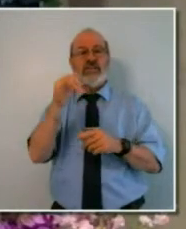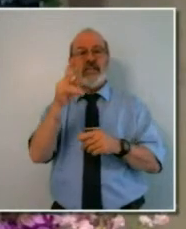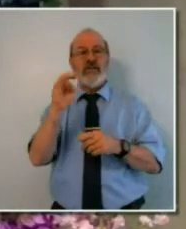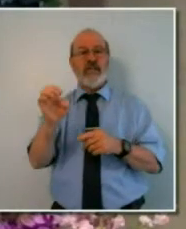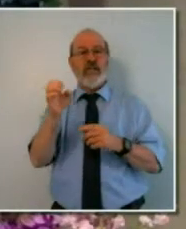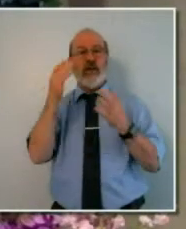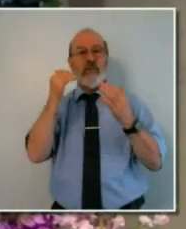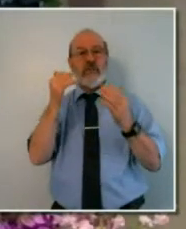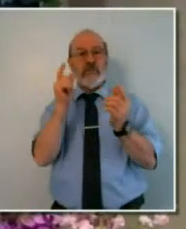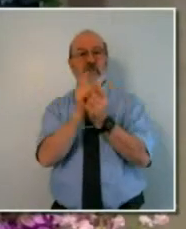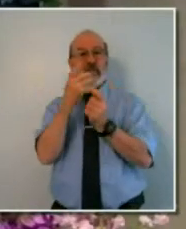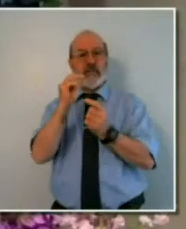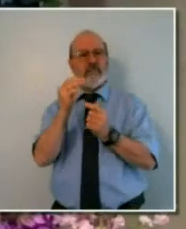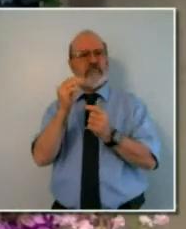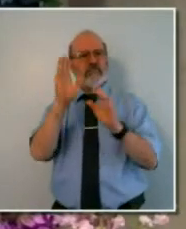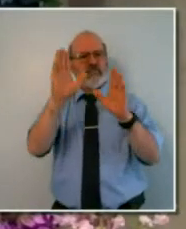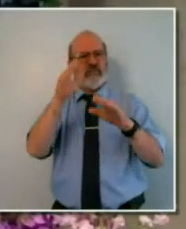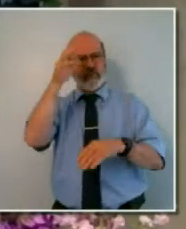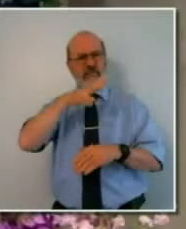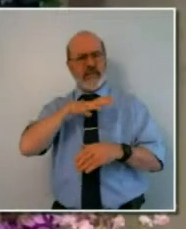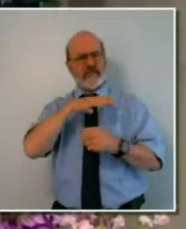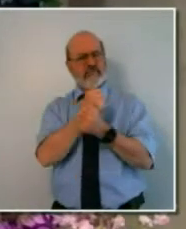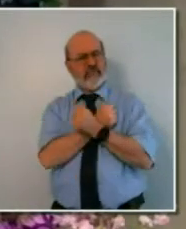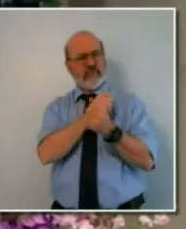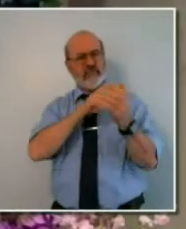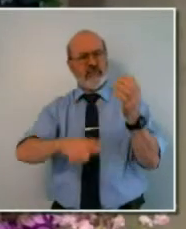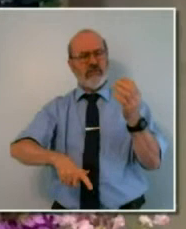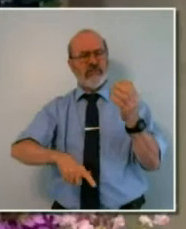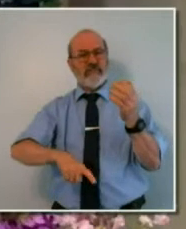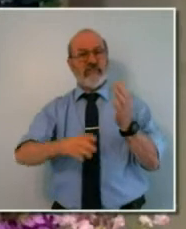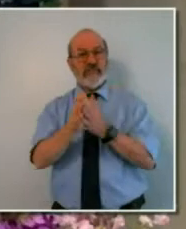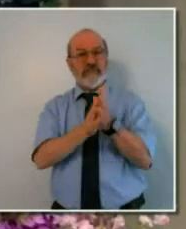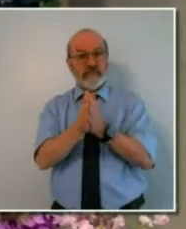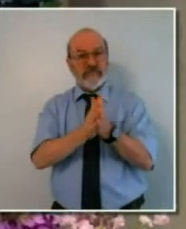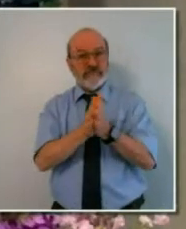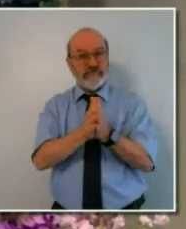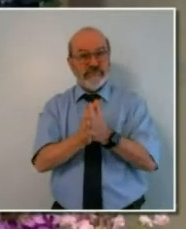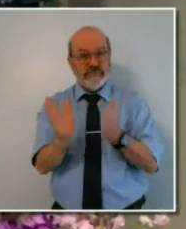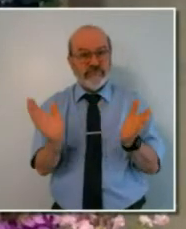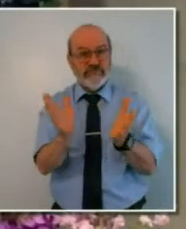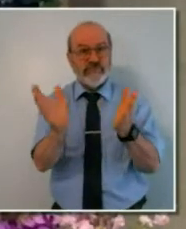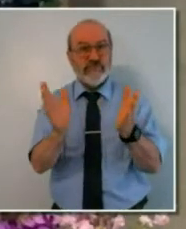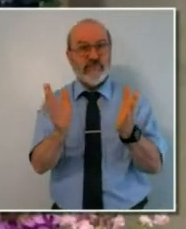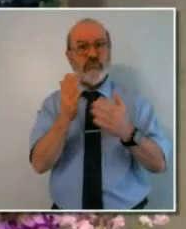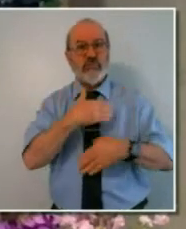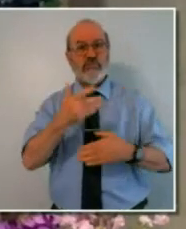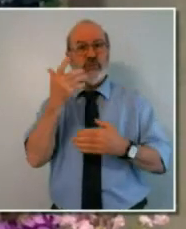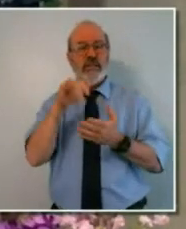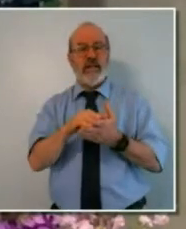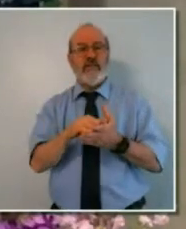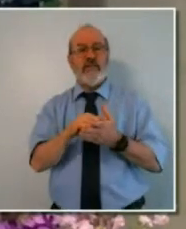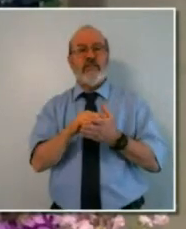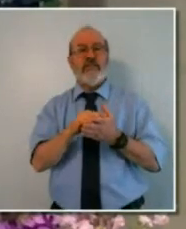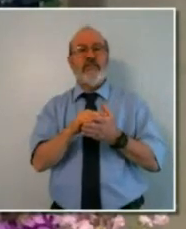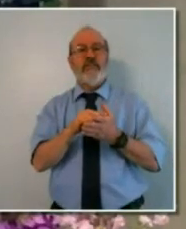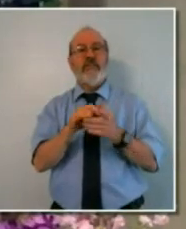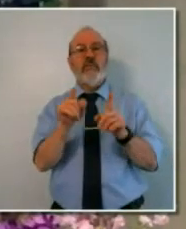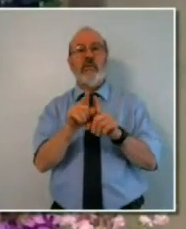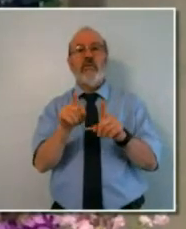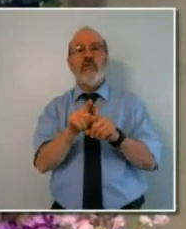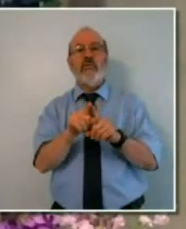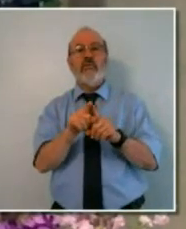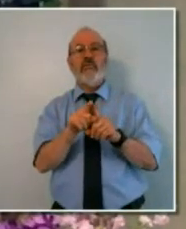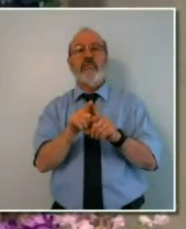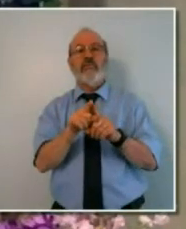quite a character and does love the Lord and does have an intense zeal and drive, and we appreciate that. Also, we do